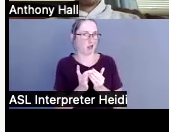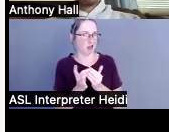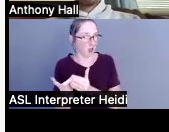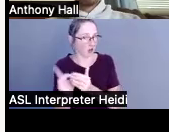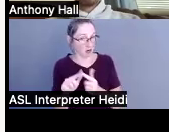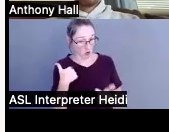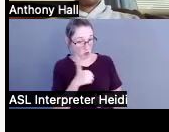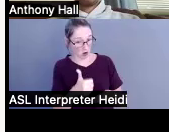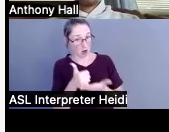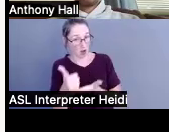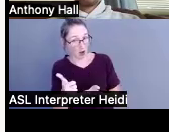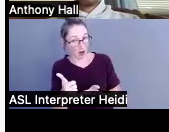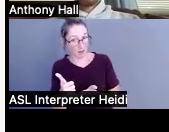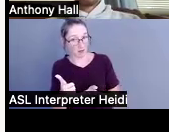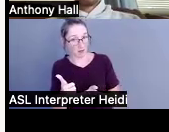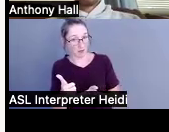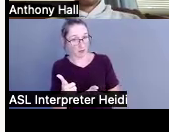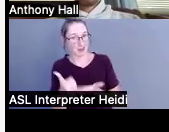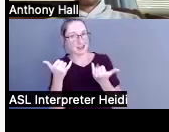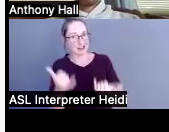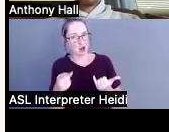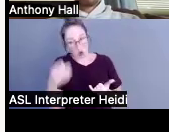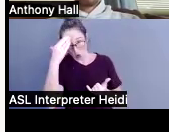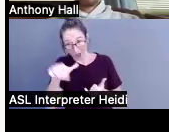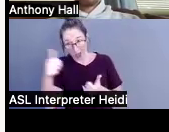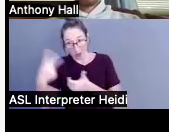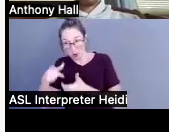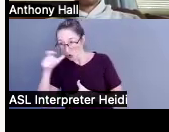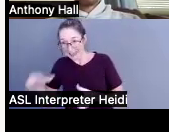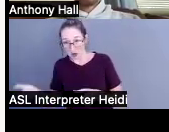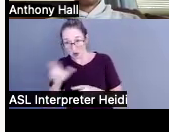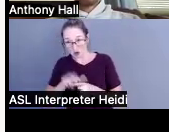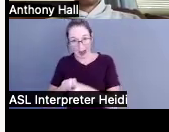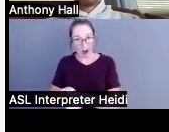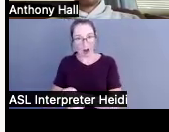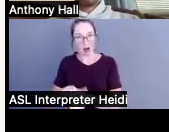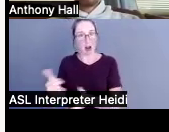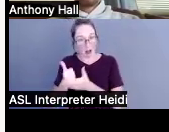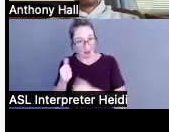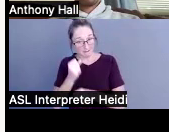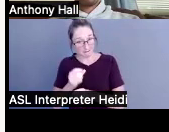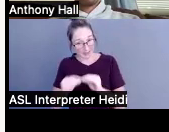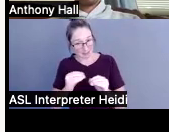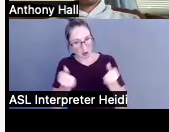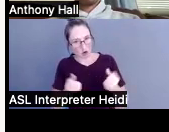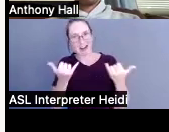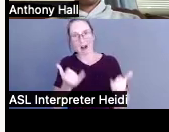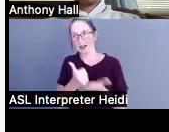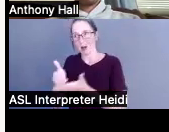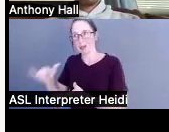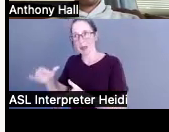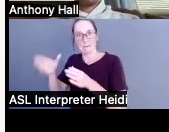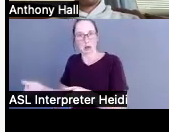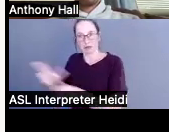helped them now. Oh, so you know, this other participant needs a ride. Glow helped me get my car fixed. Now let me help this person get to work